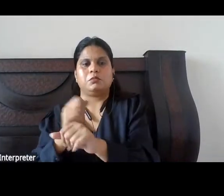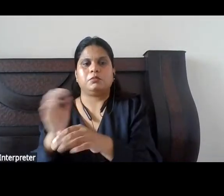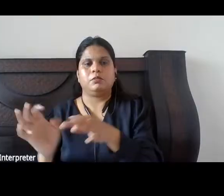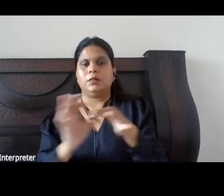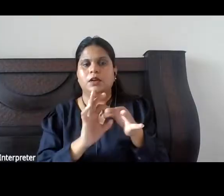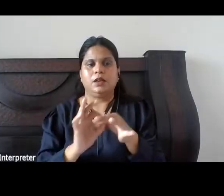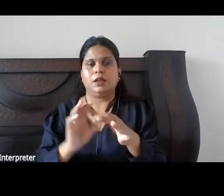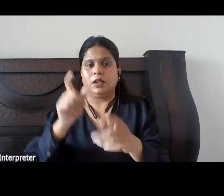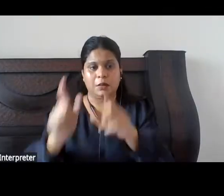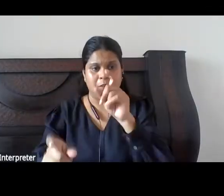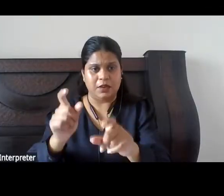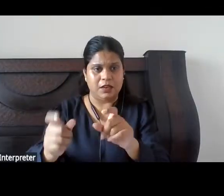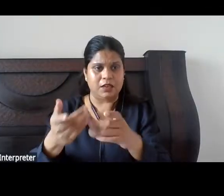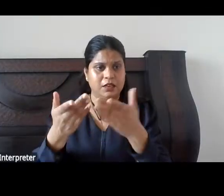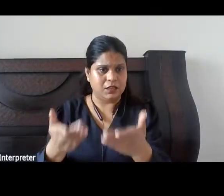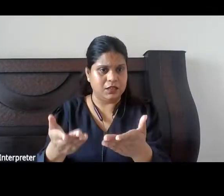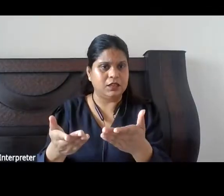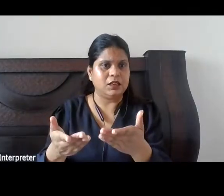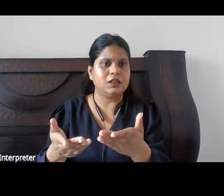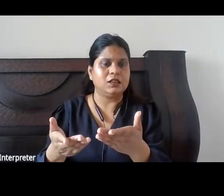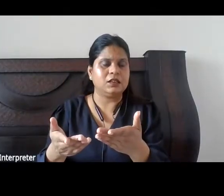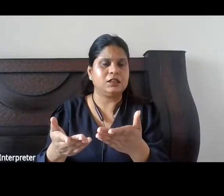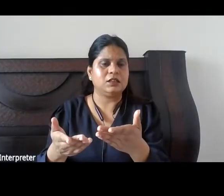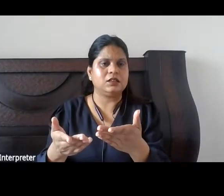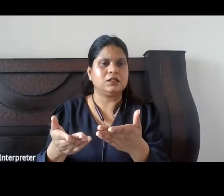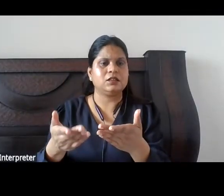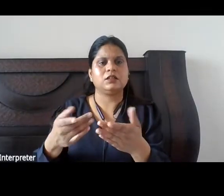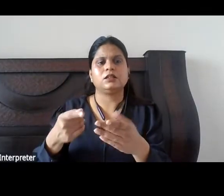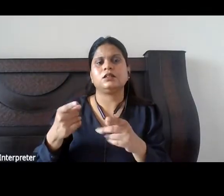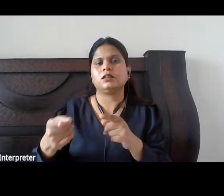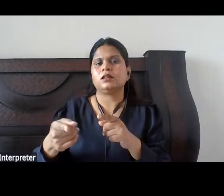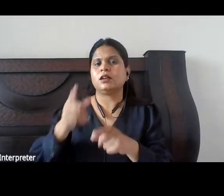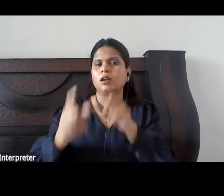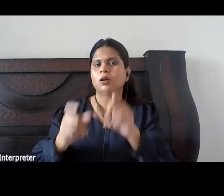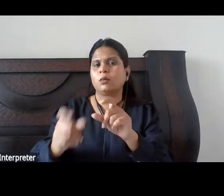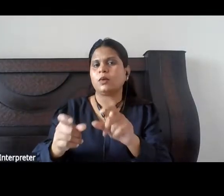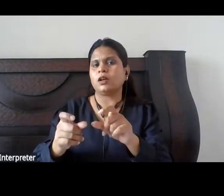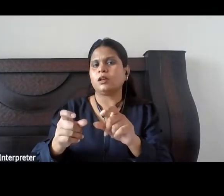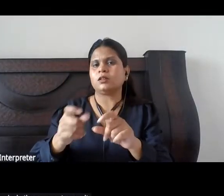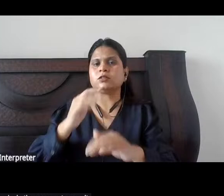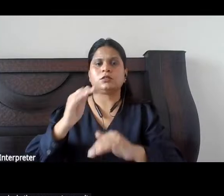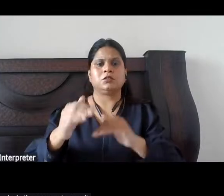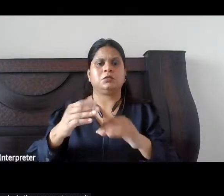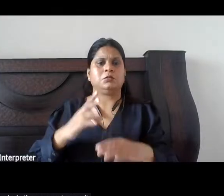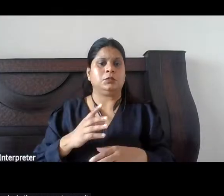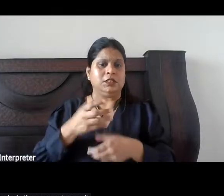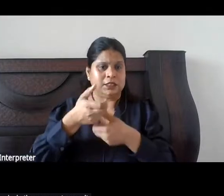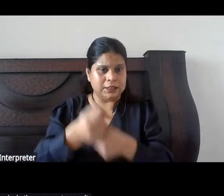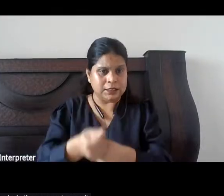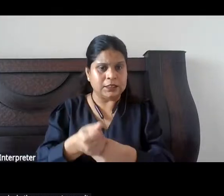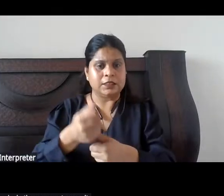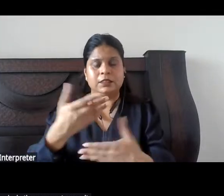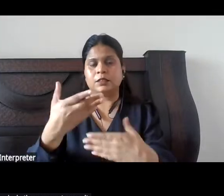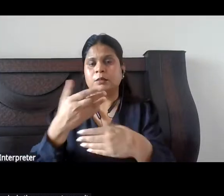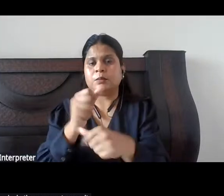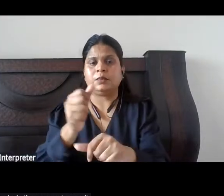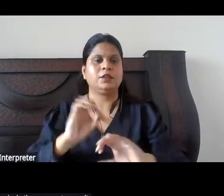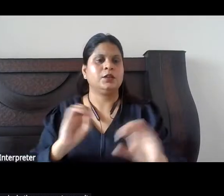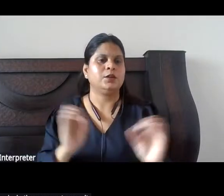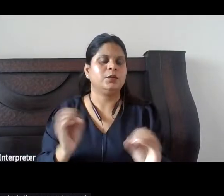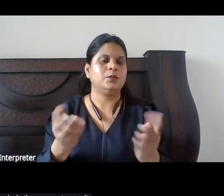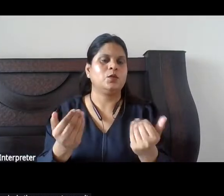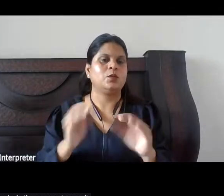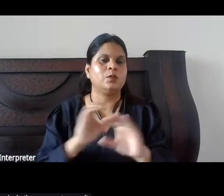no matter how well intentioned, the enumerators can't build that trust overnight. So this trust can be leveraged to